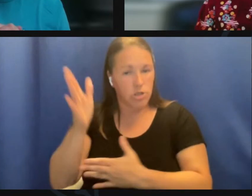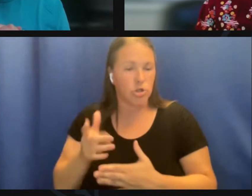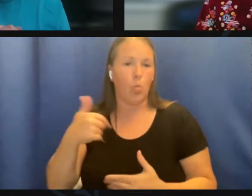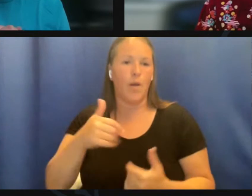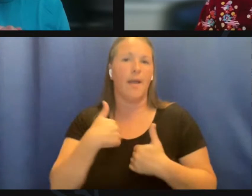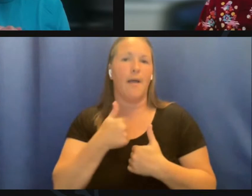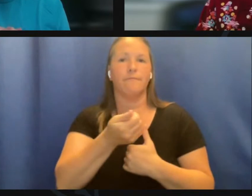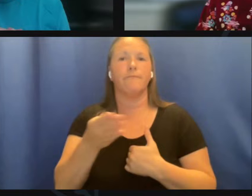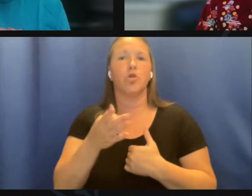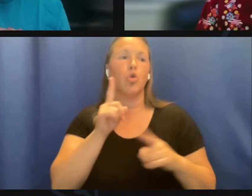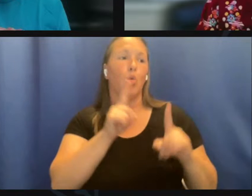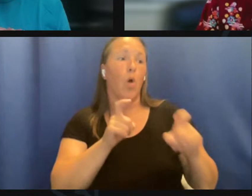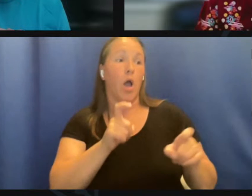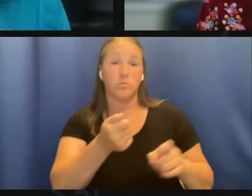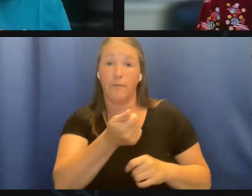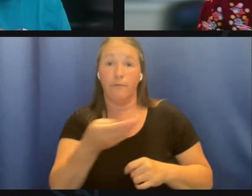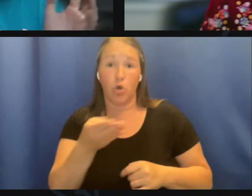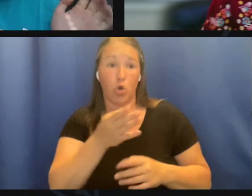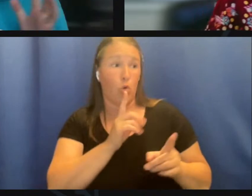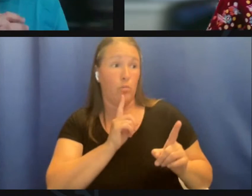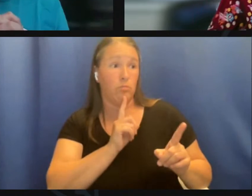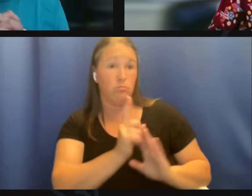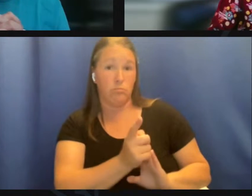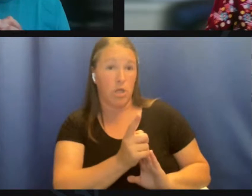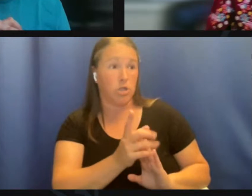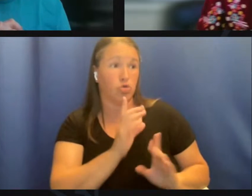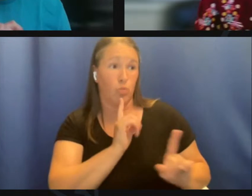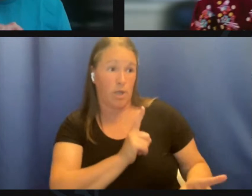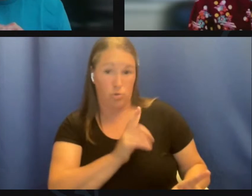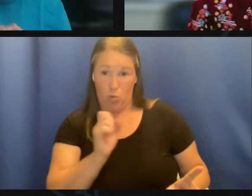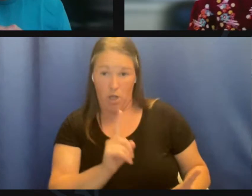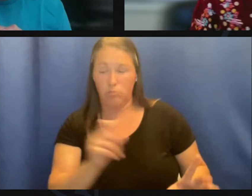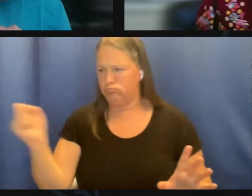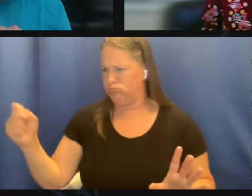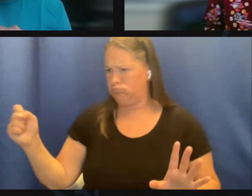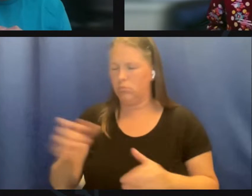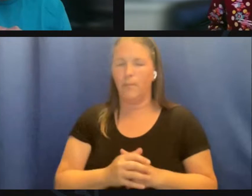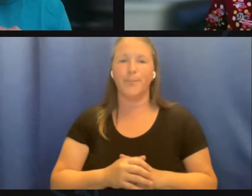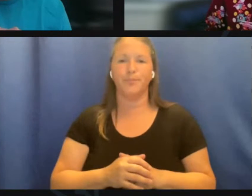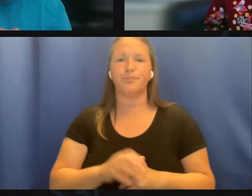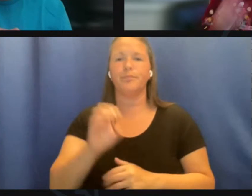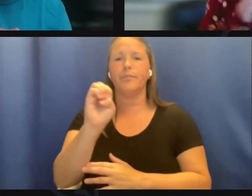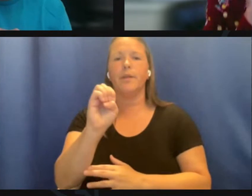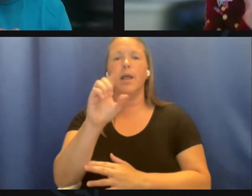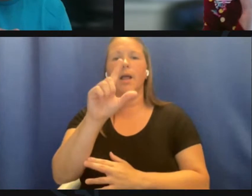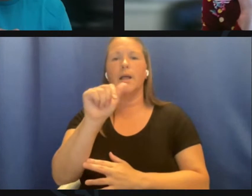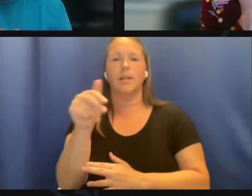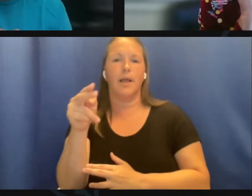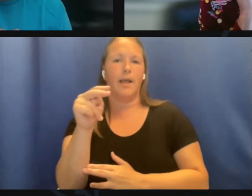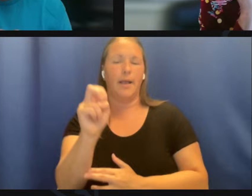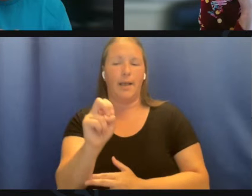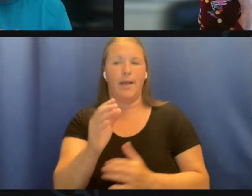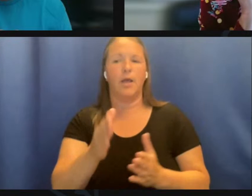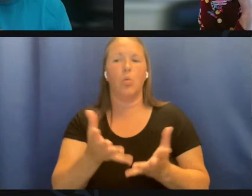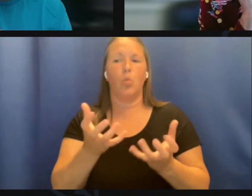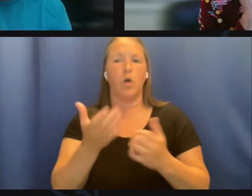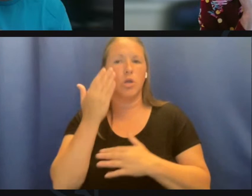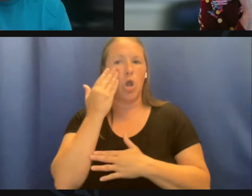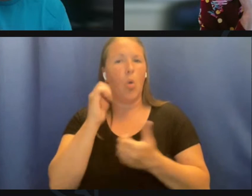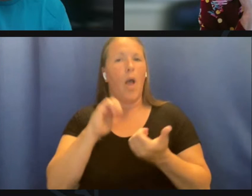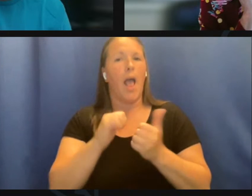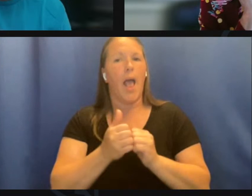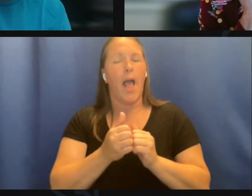answer them. Is that okay? Of course. Lovely. Okay, so Elaine is asking, how did Elizabeth's peers in Baltimore treat